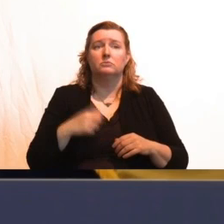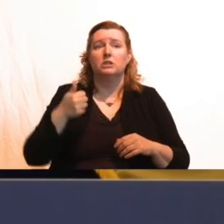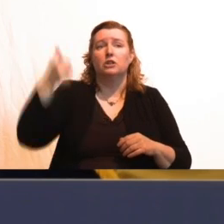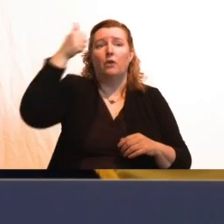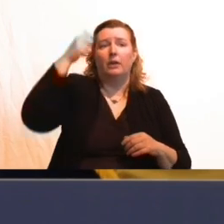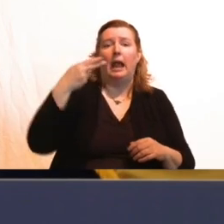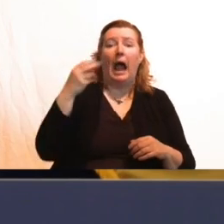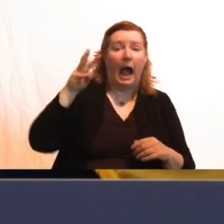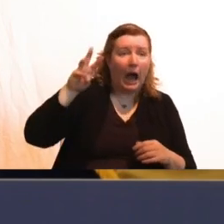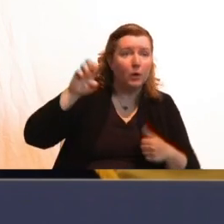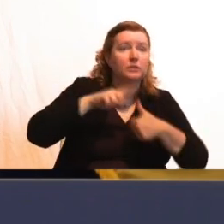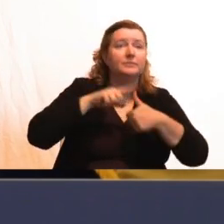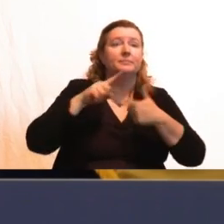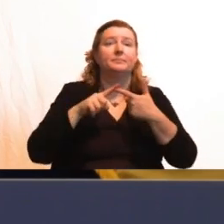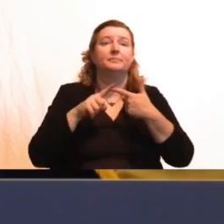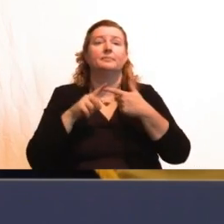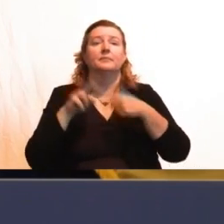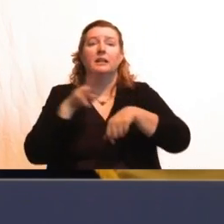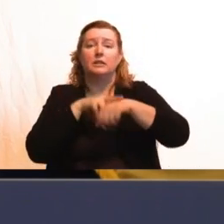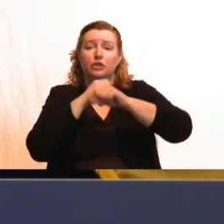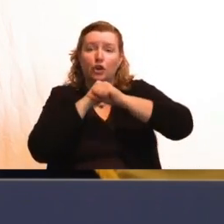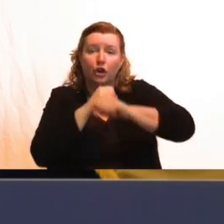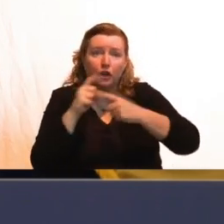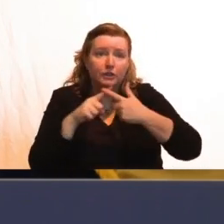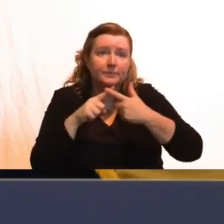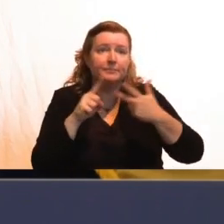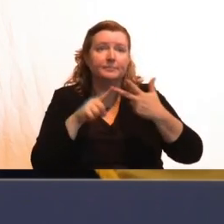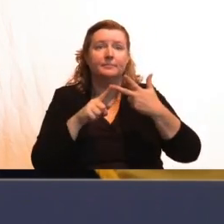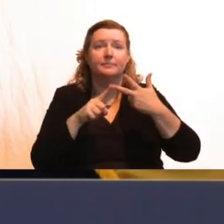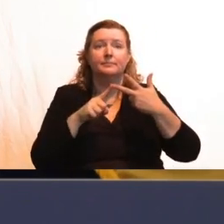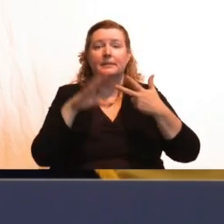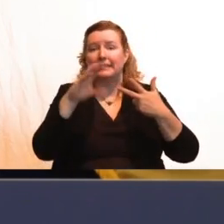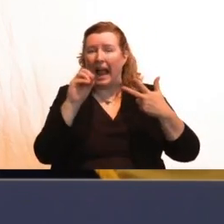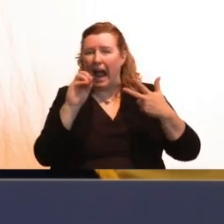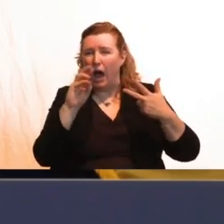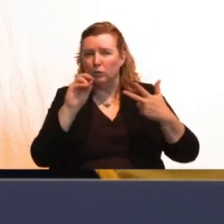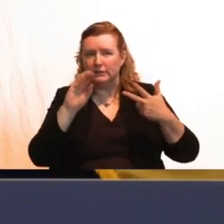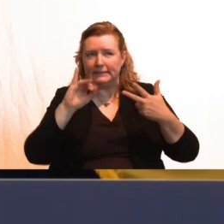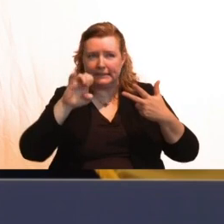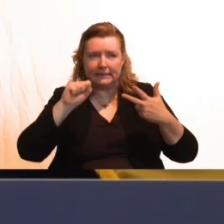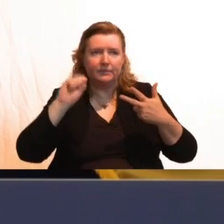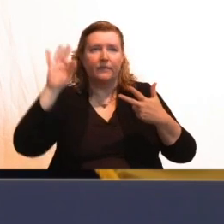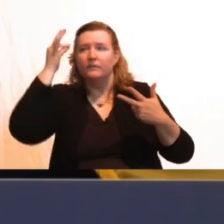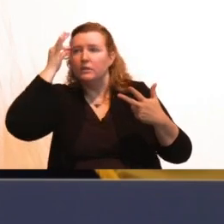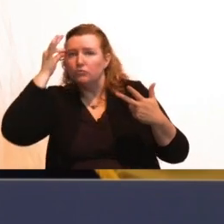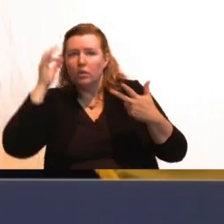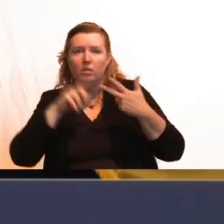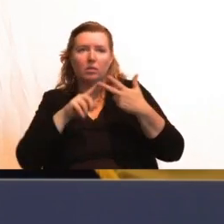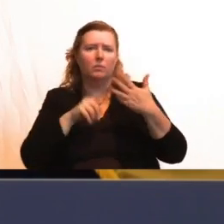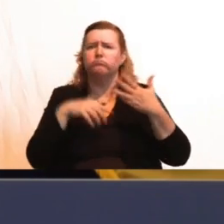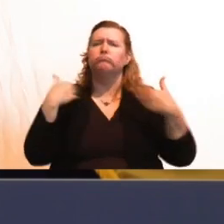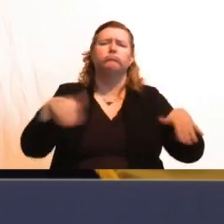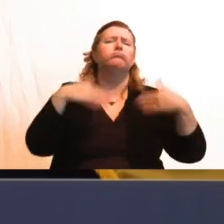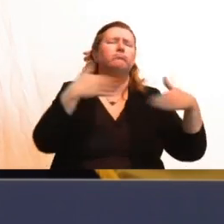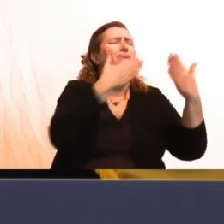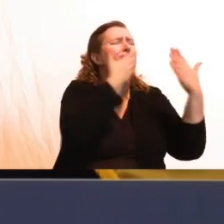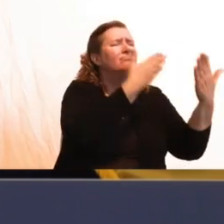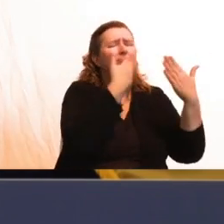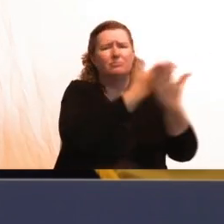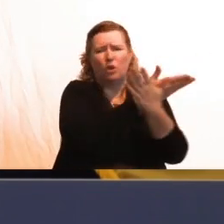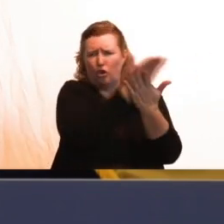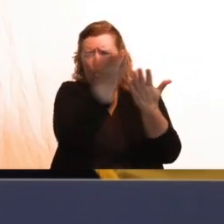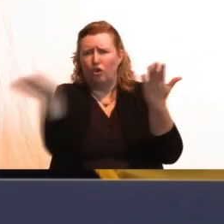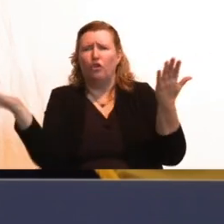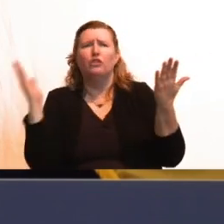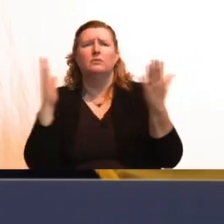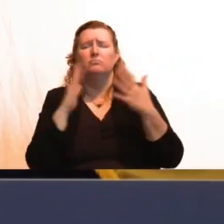who are with us every step of the way, just extraordinary leadership across the board. I haven't thanked him in a while,